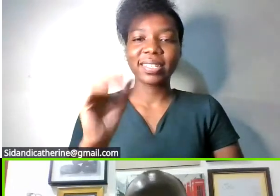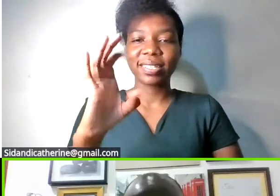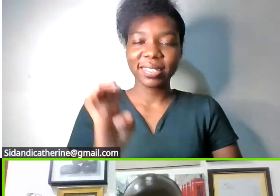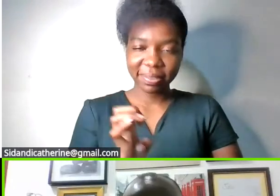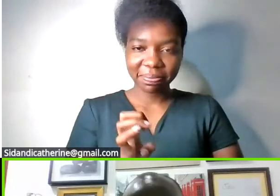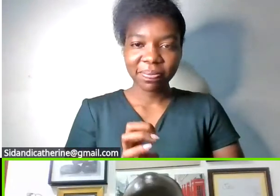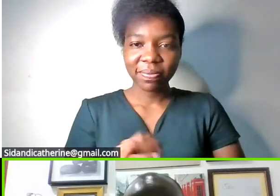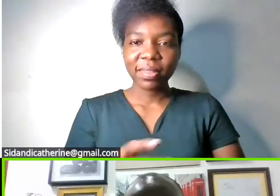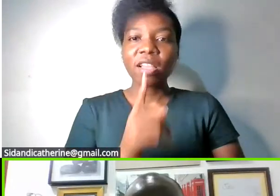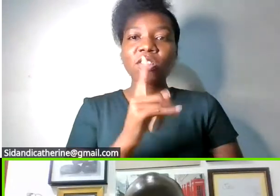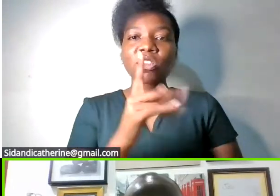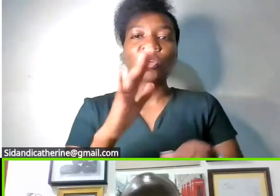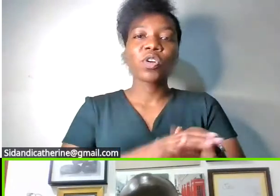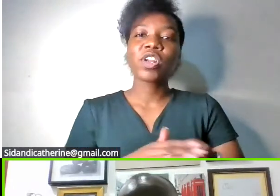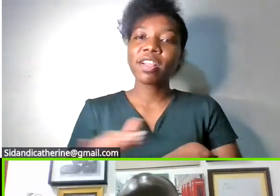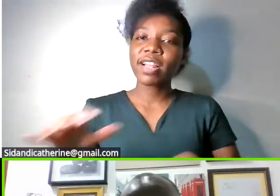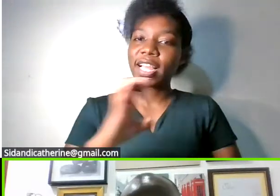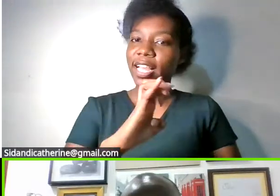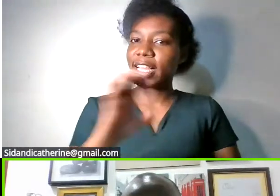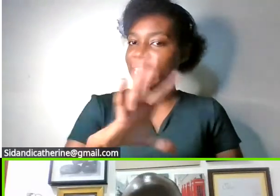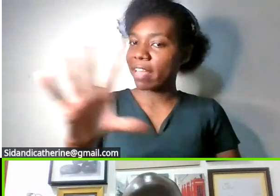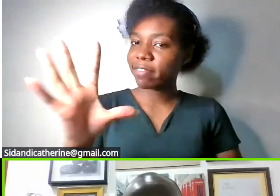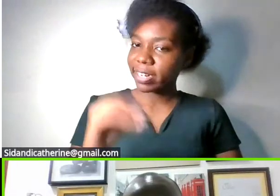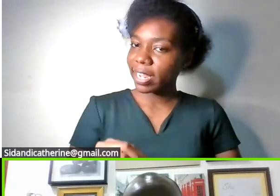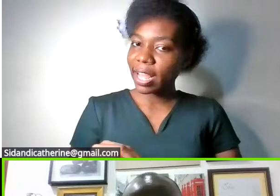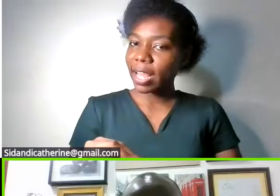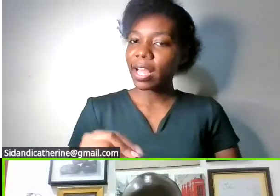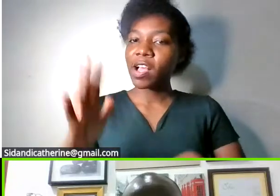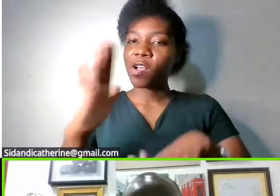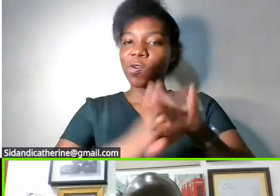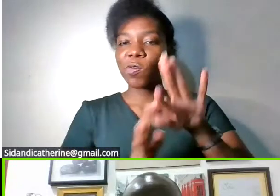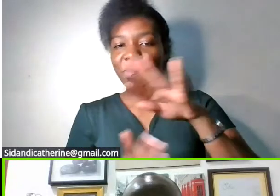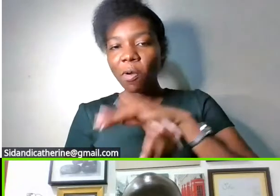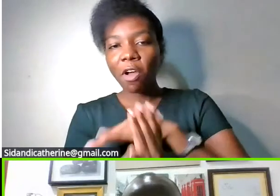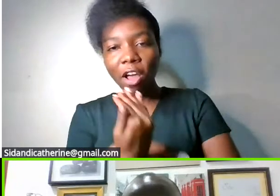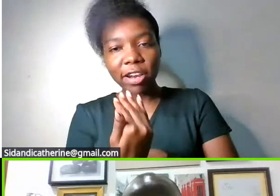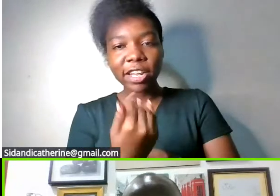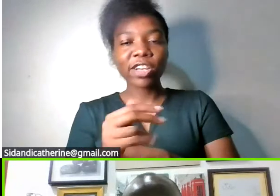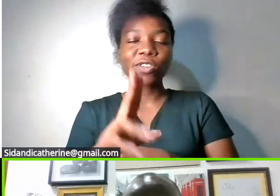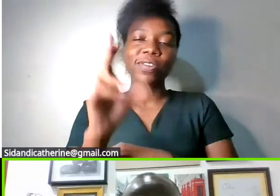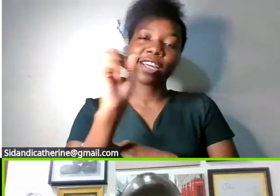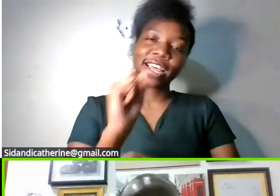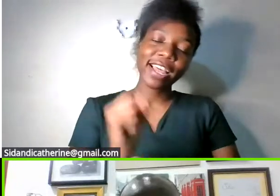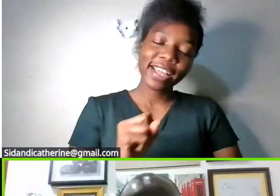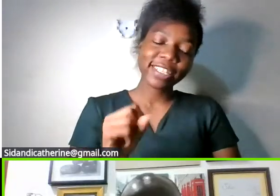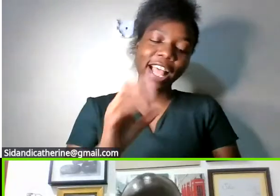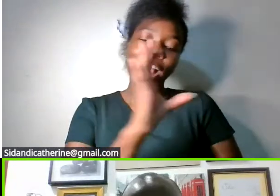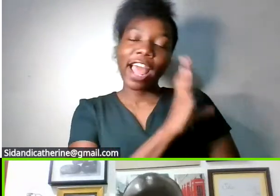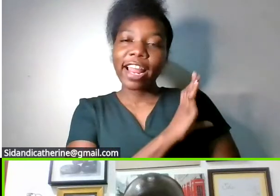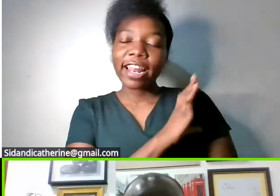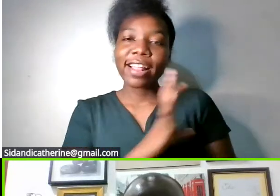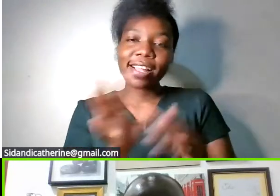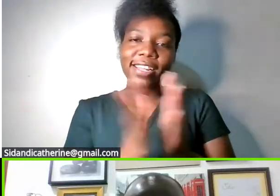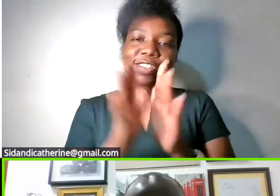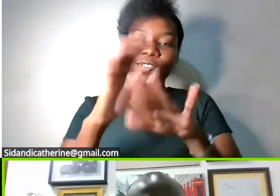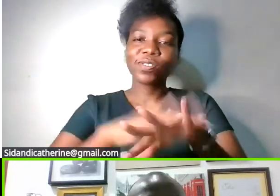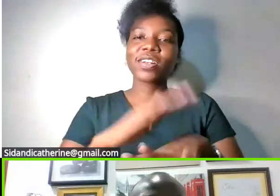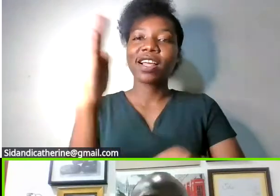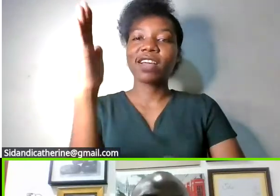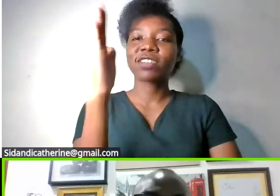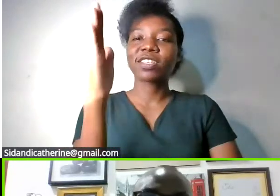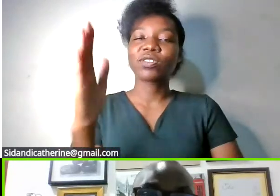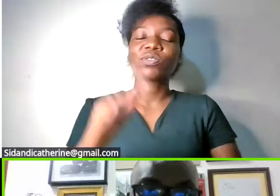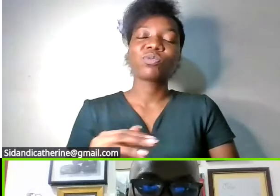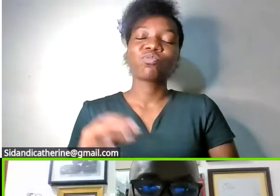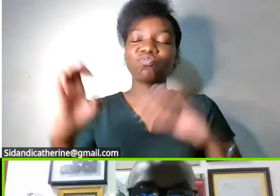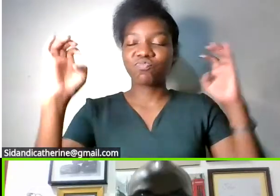East Africa. Good morning, the US, Canada, and good afternoon, Europe. It's good